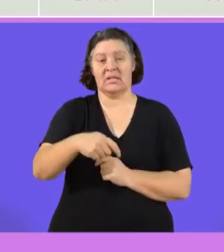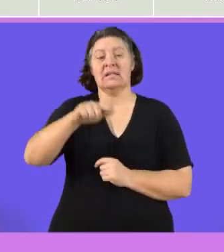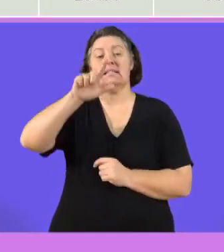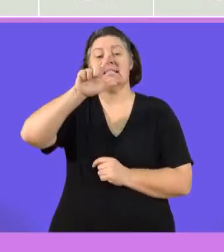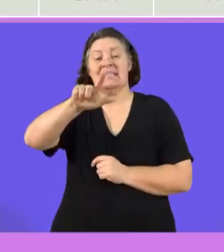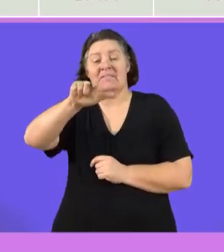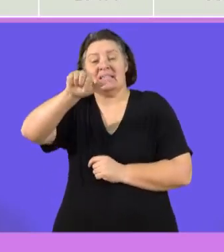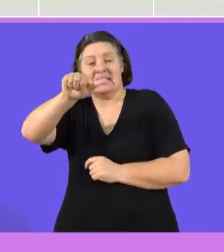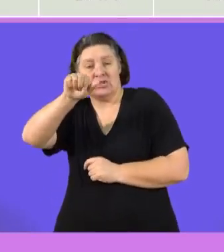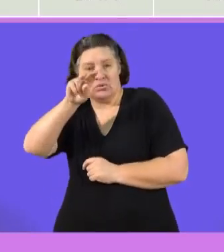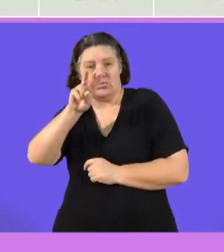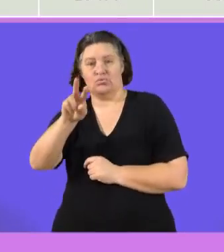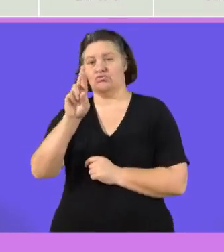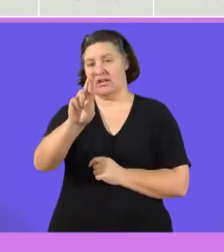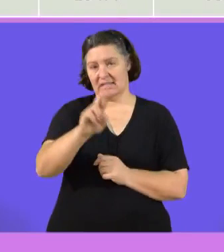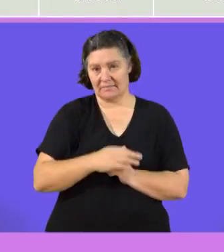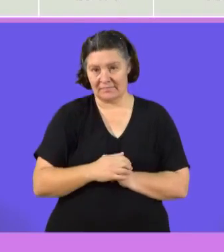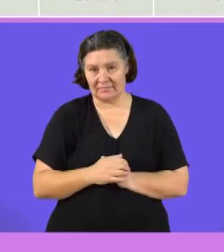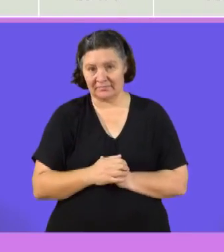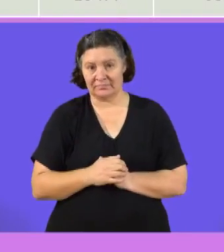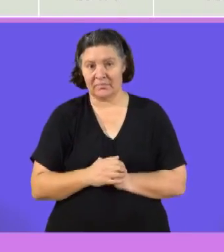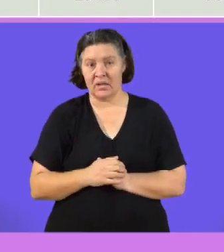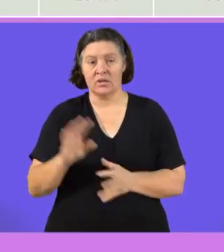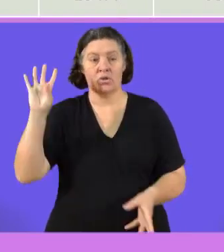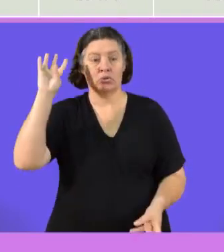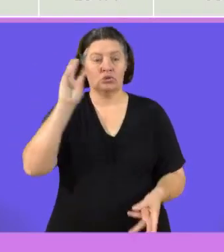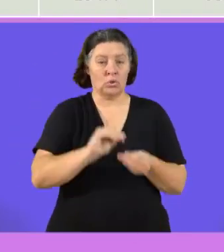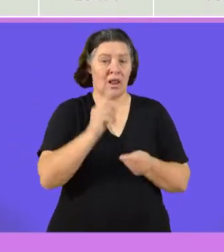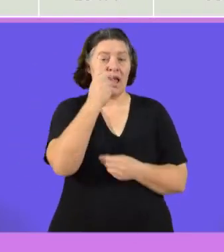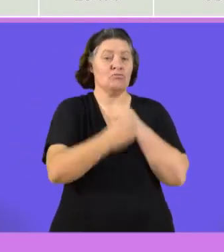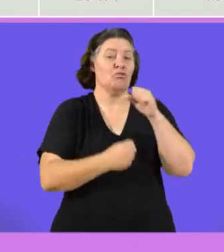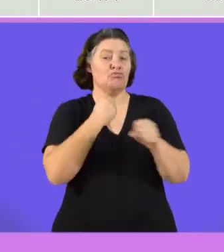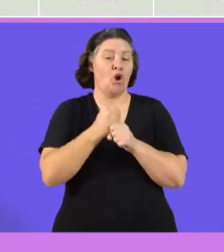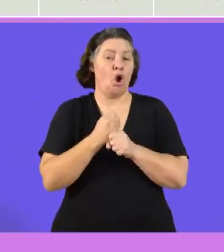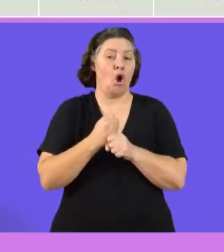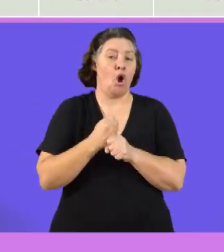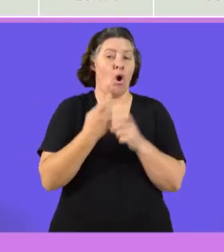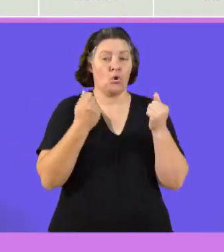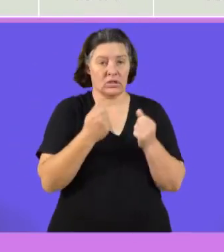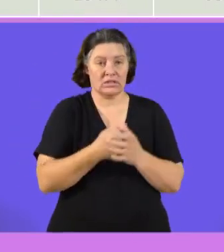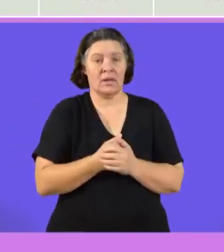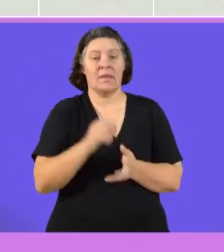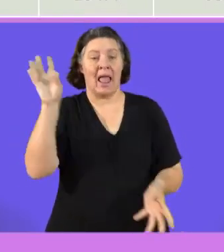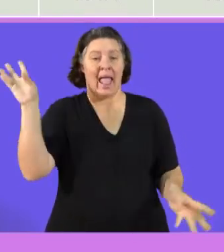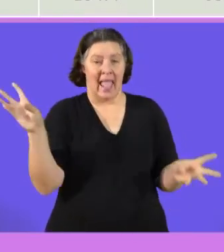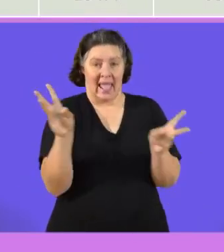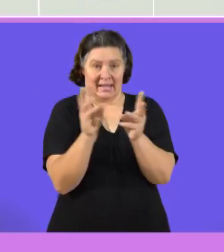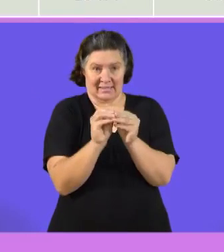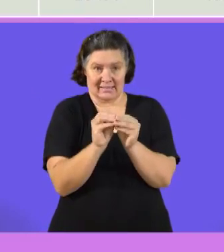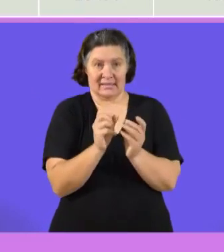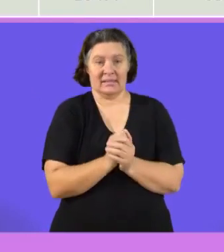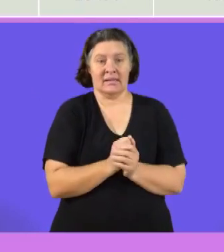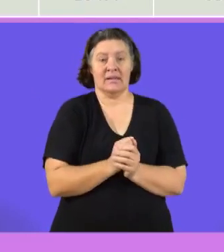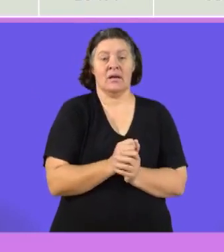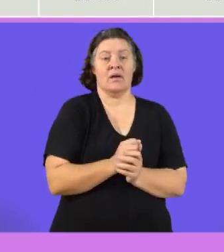14,762 Rand. So now to get the total annual running cost, I add my amounts together. So I take the